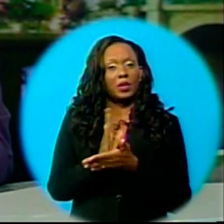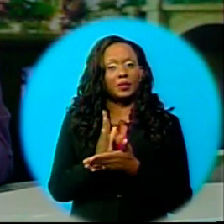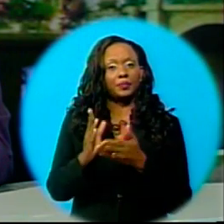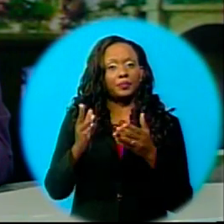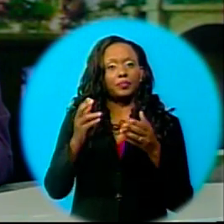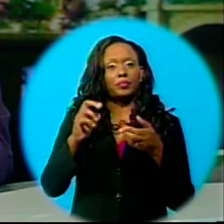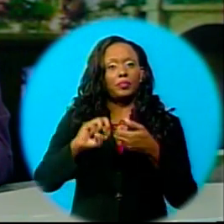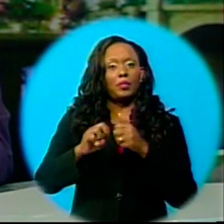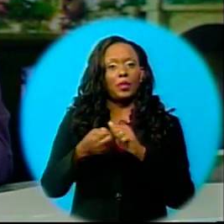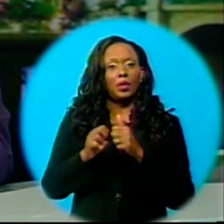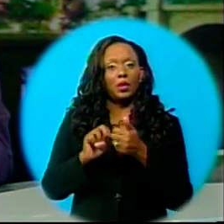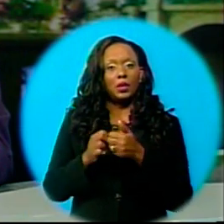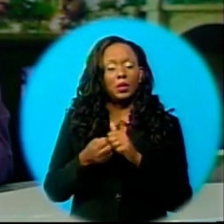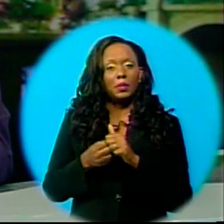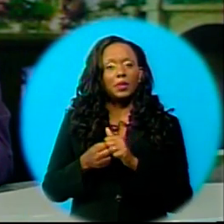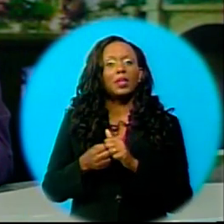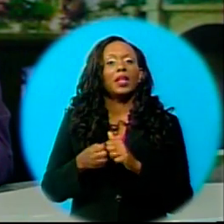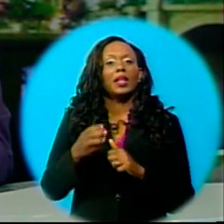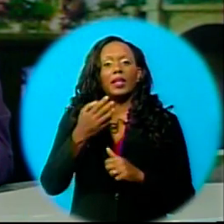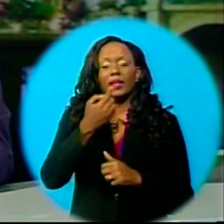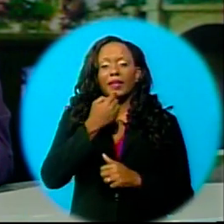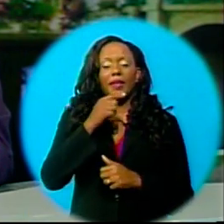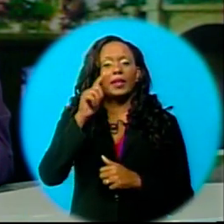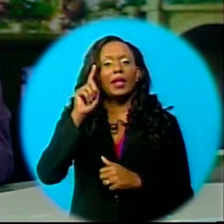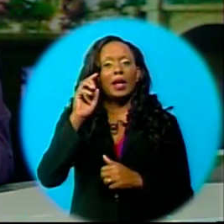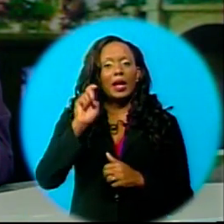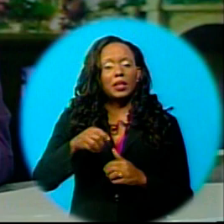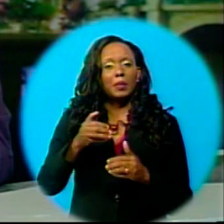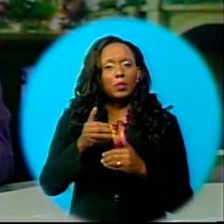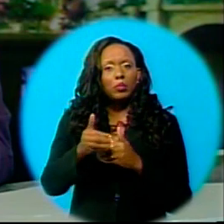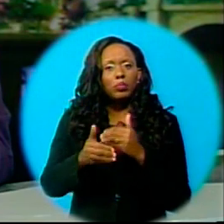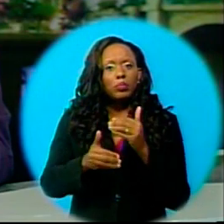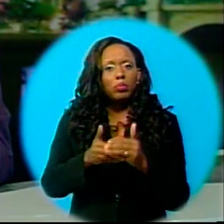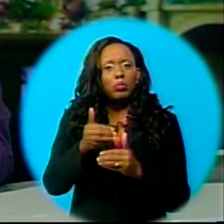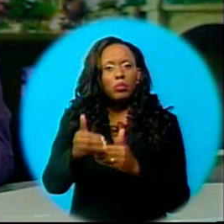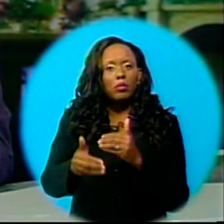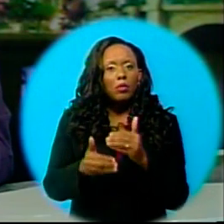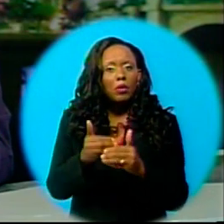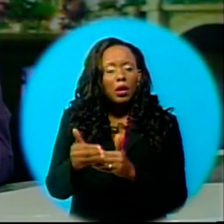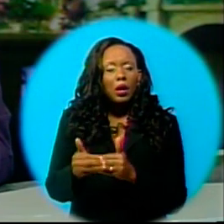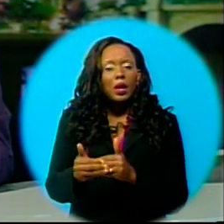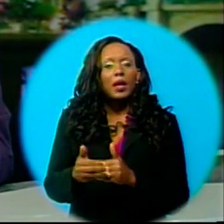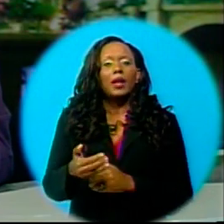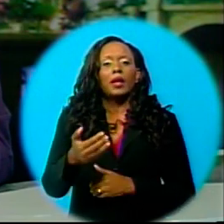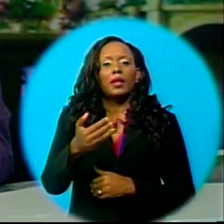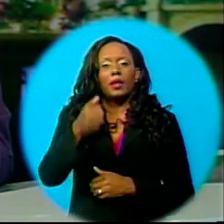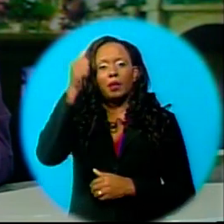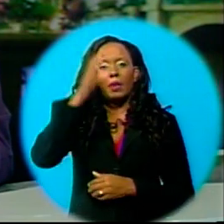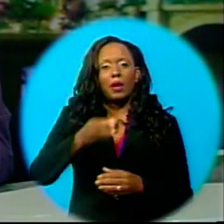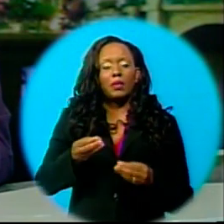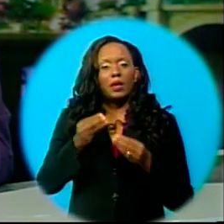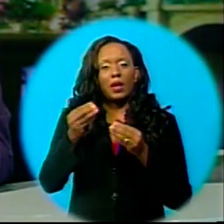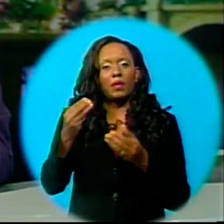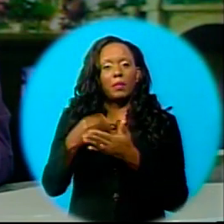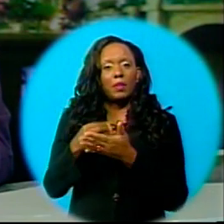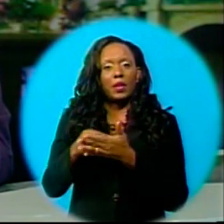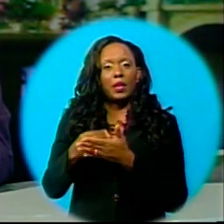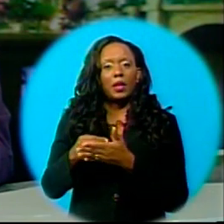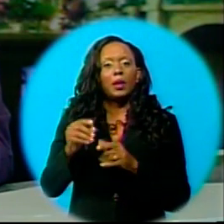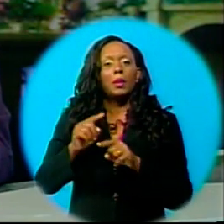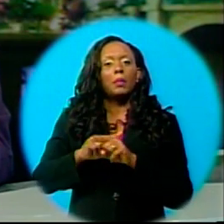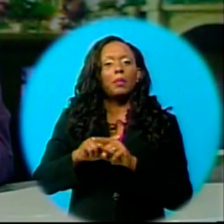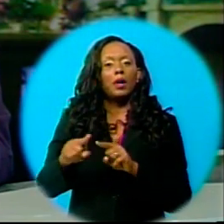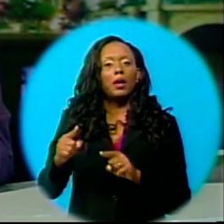the procedure for dismissing employees, as well as time lapses for filing claims. Although Leacock was awarded damages, his claims